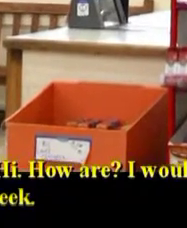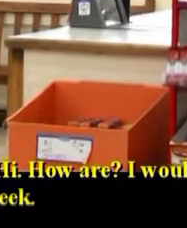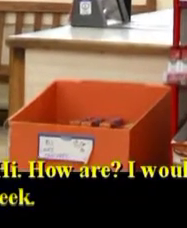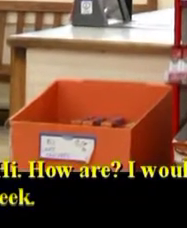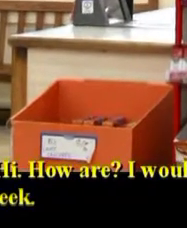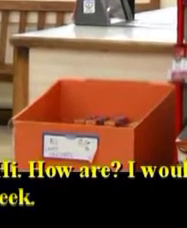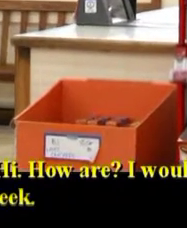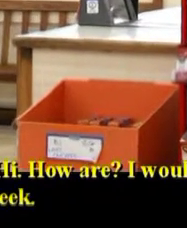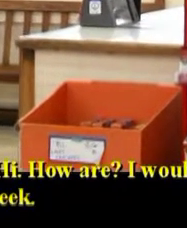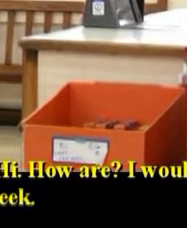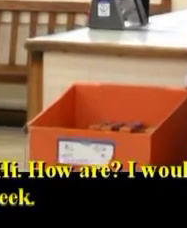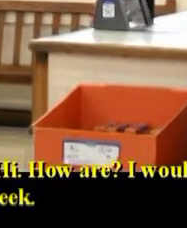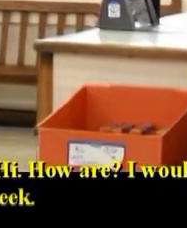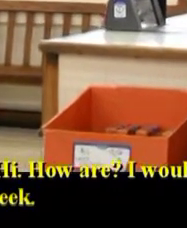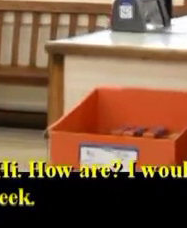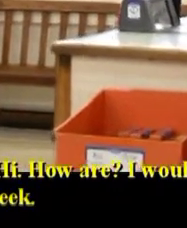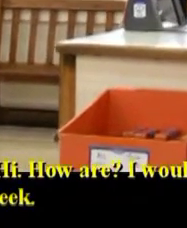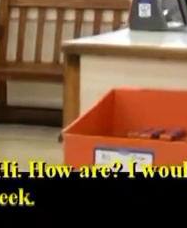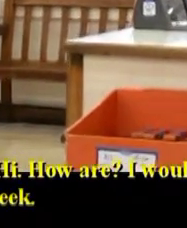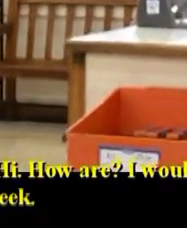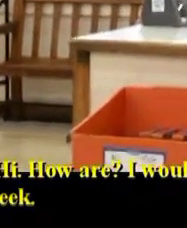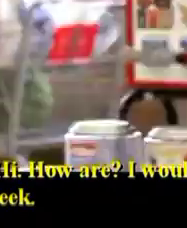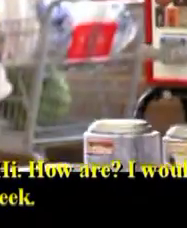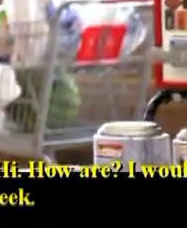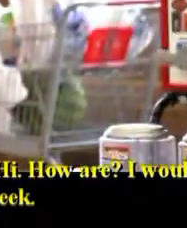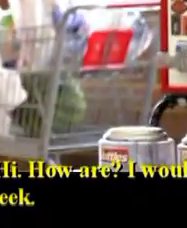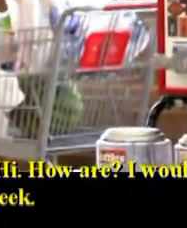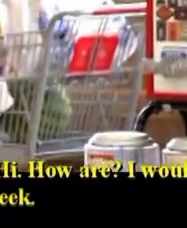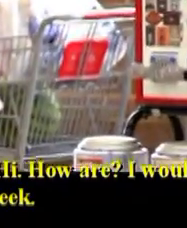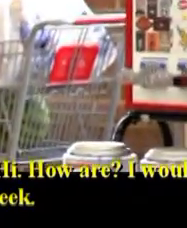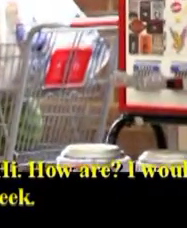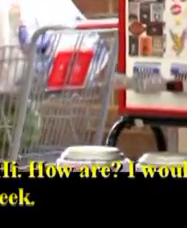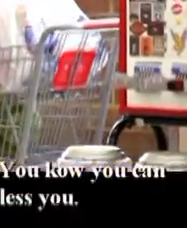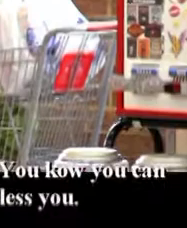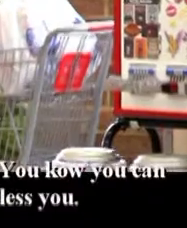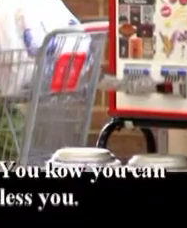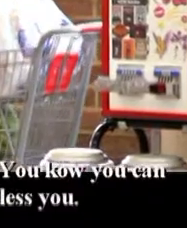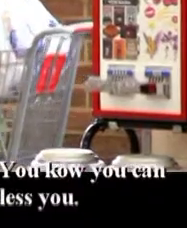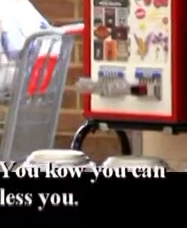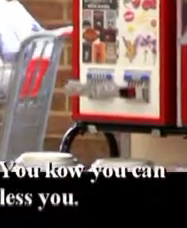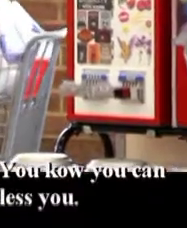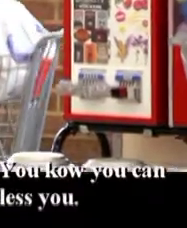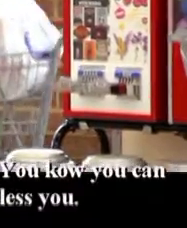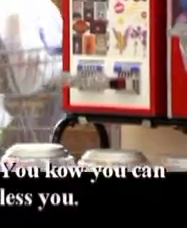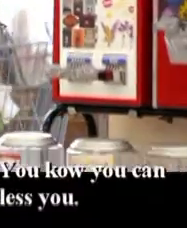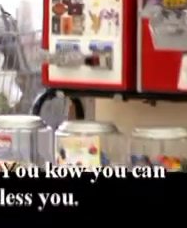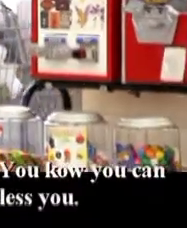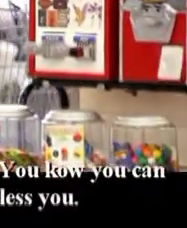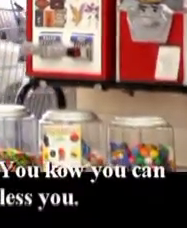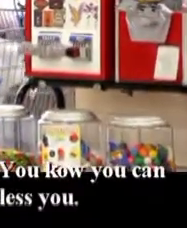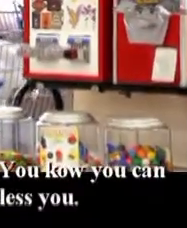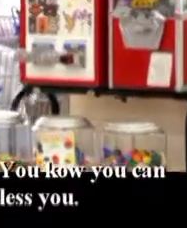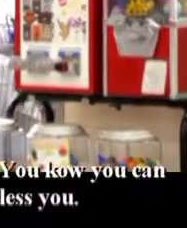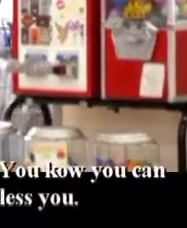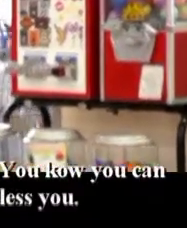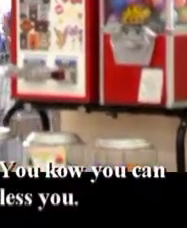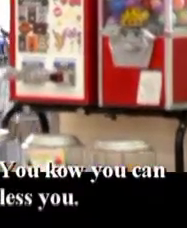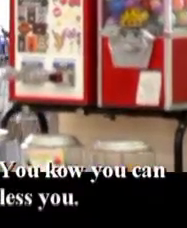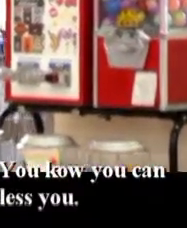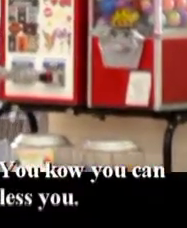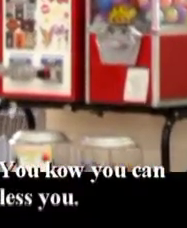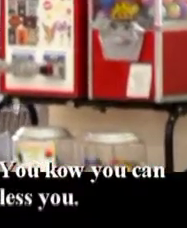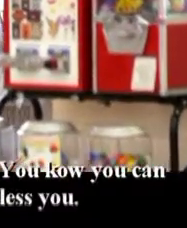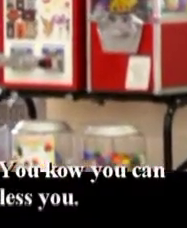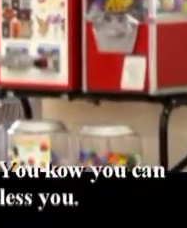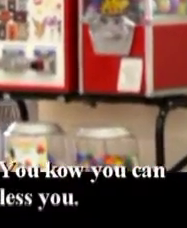are you? Good. Yeah. I would love to come. You to come to my church next week. I don't go to church. I don't care. You don't go to church. You know,